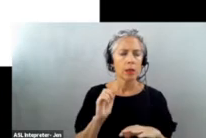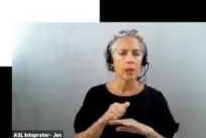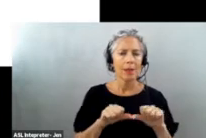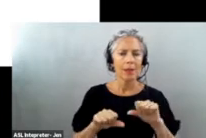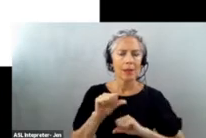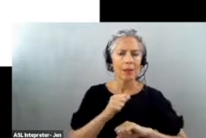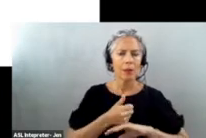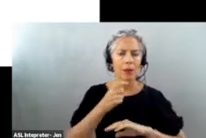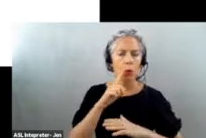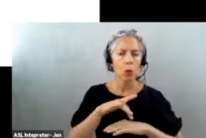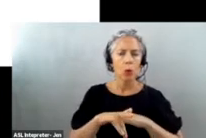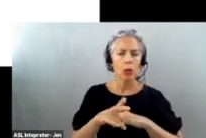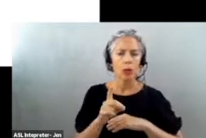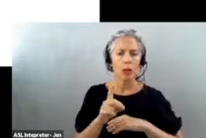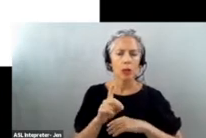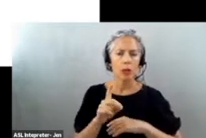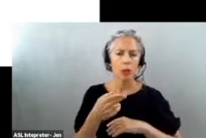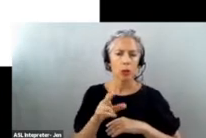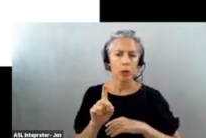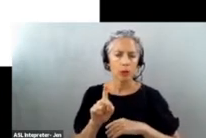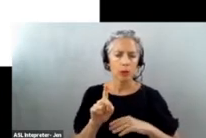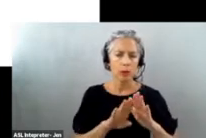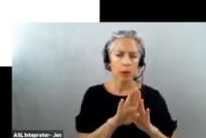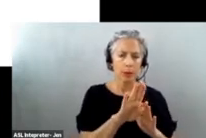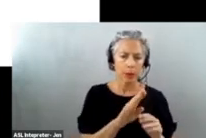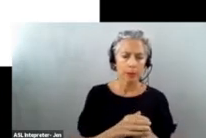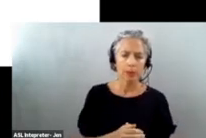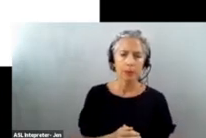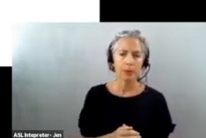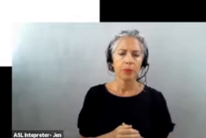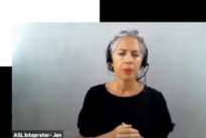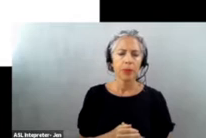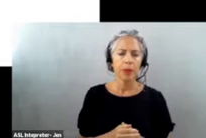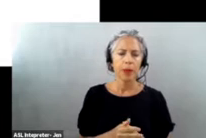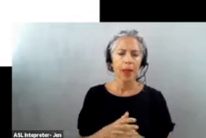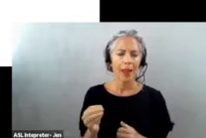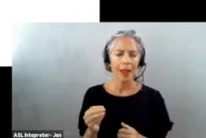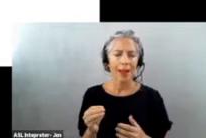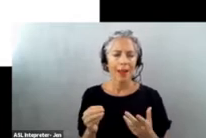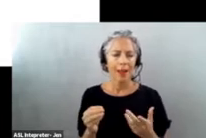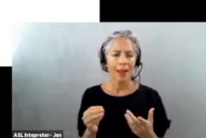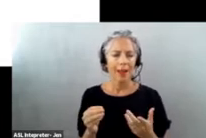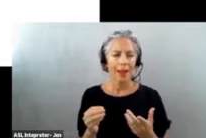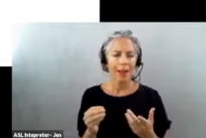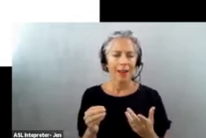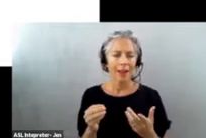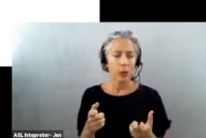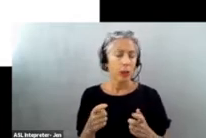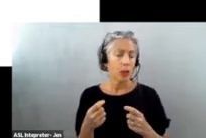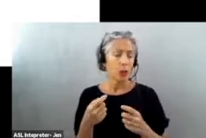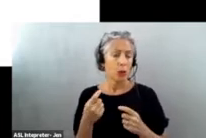for early child development and how much you could gain by investing by